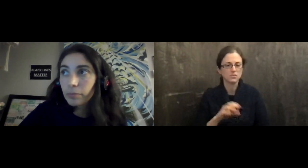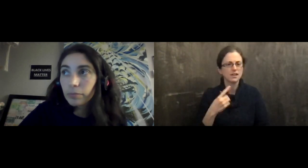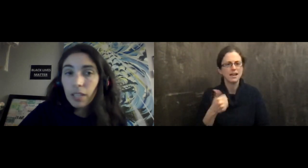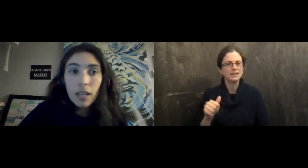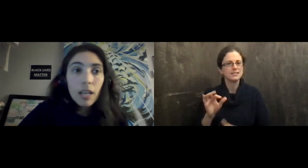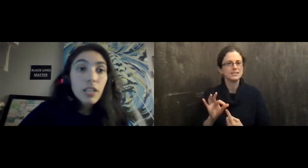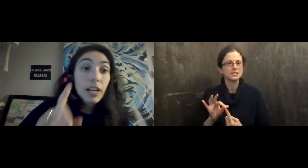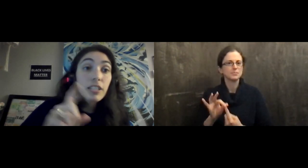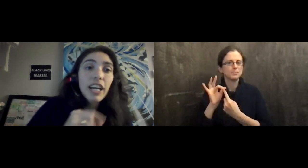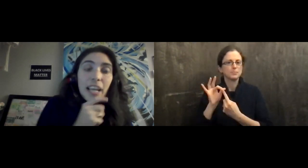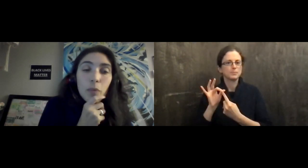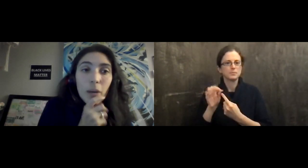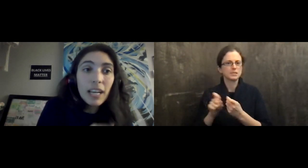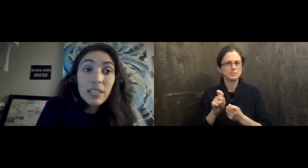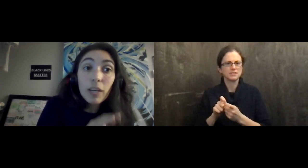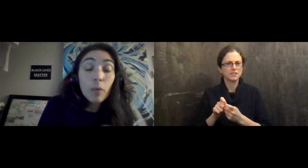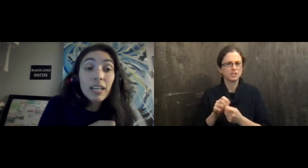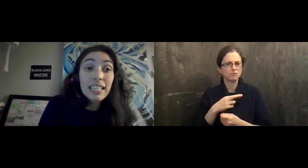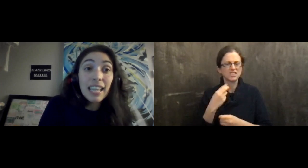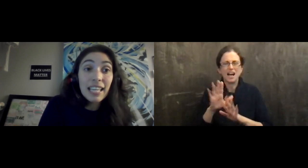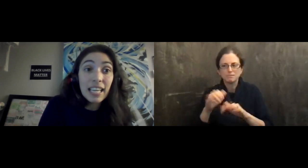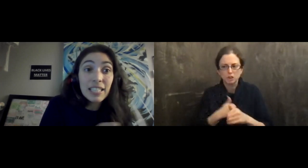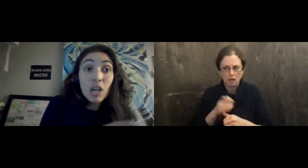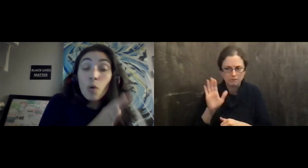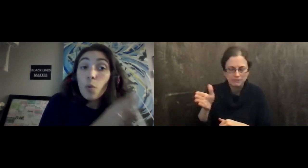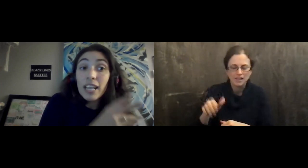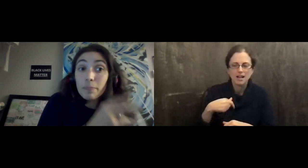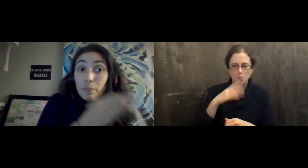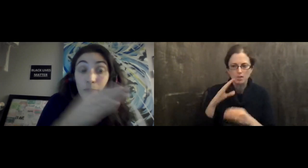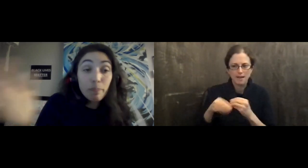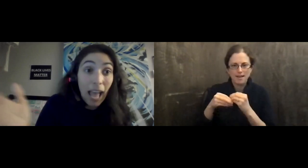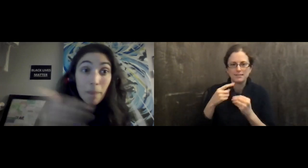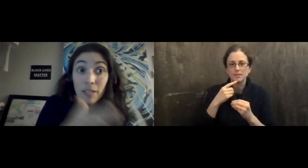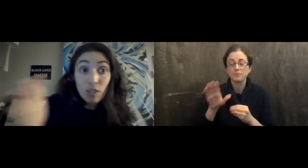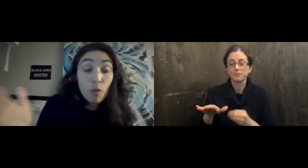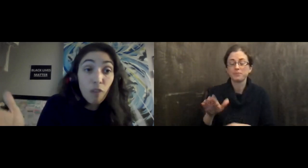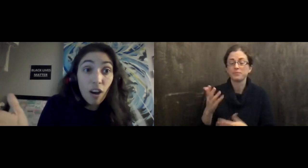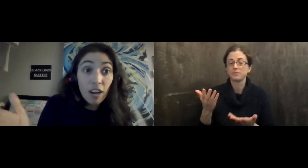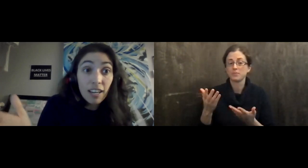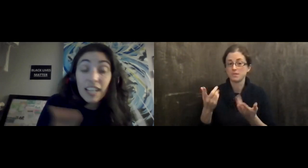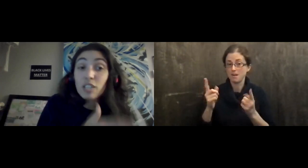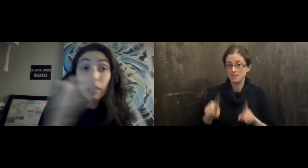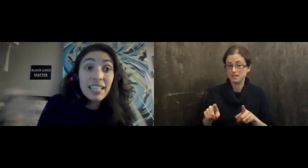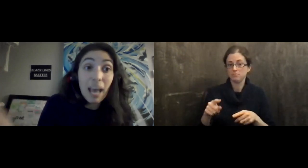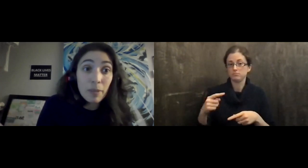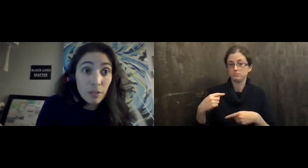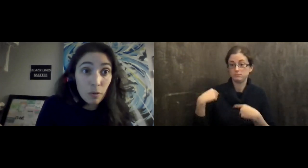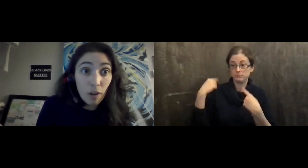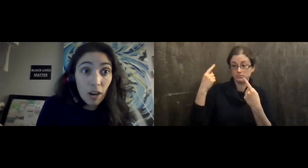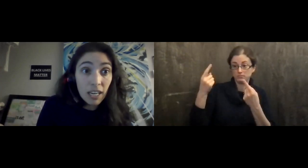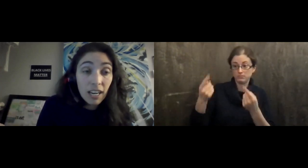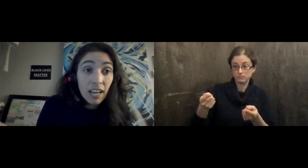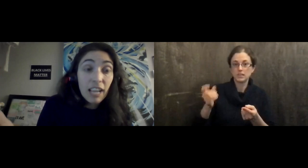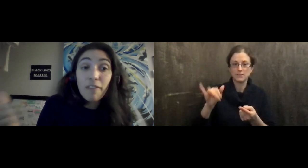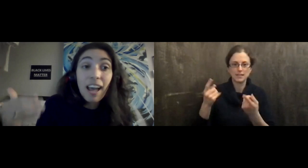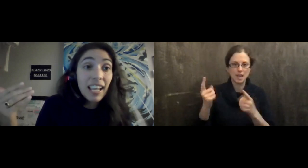for autistic children? Sorry. And what I want to say is what has happened so far is what has happened so